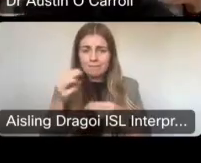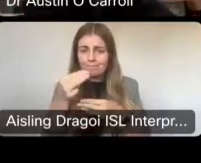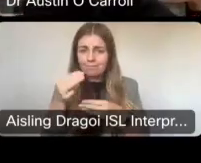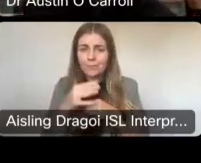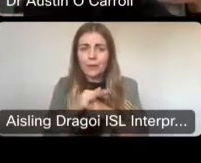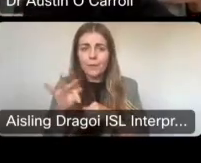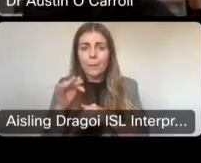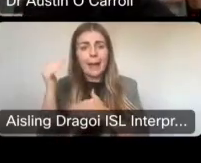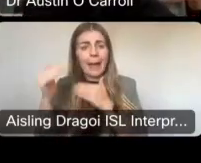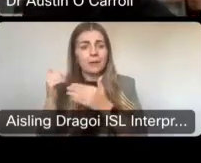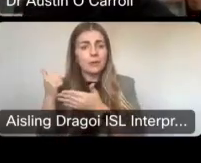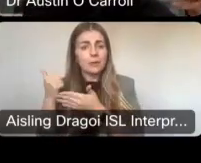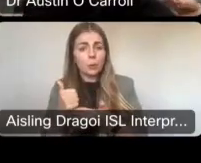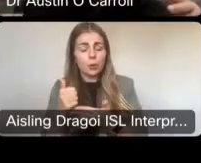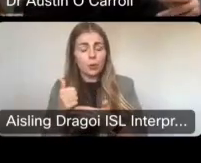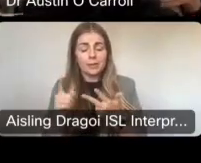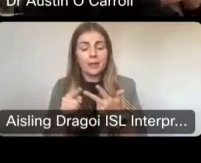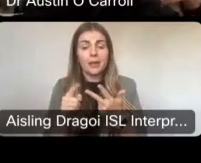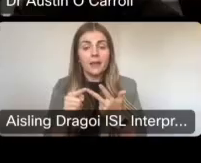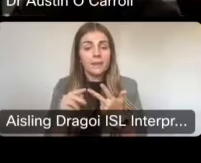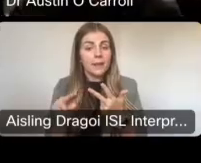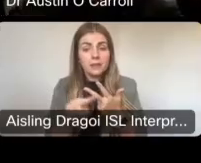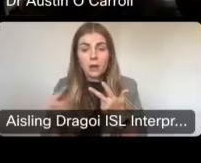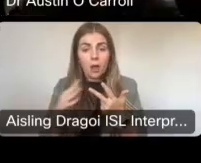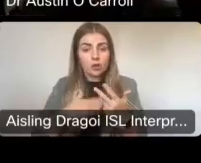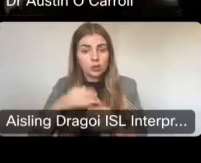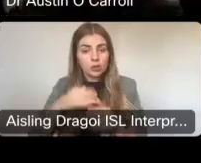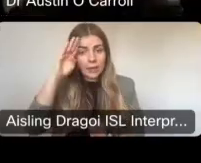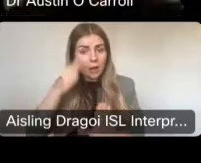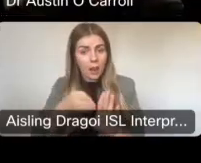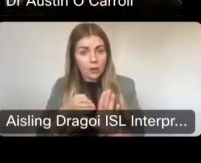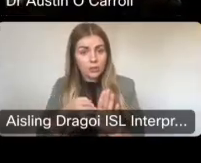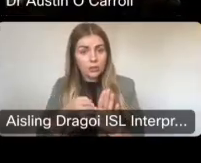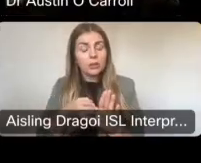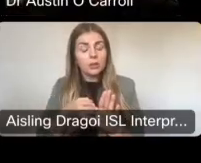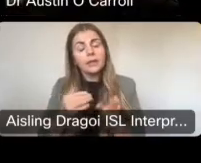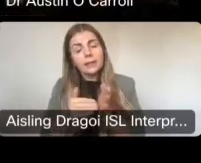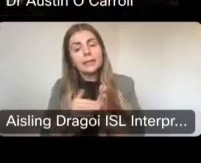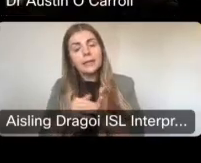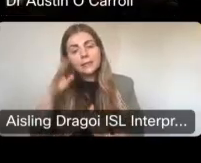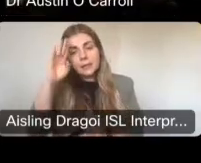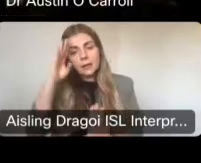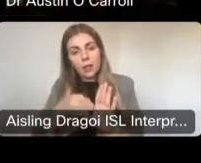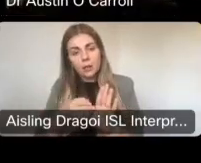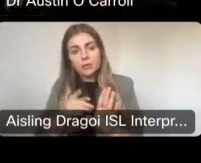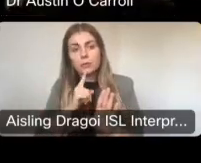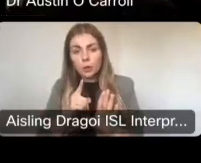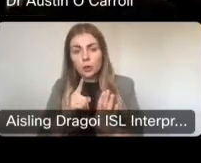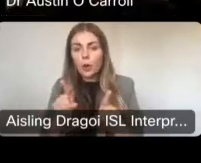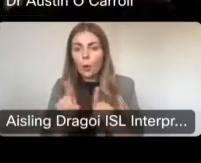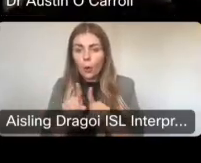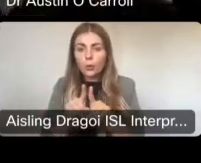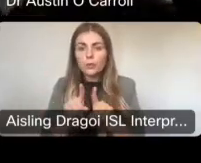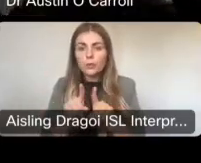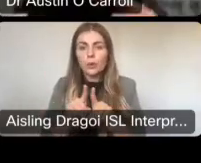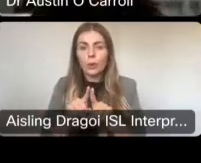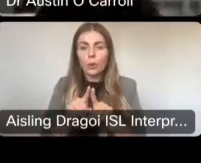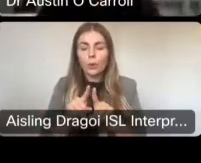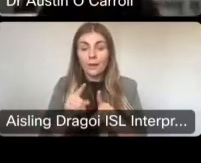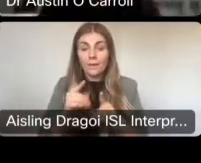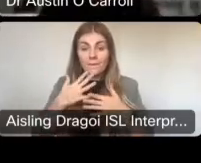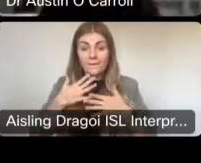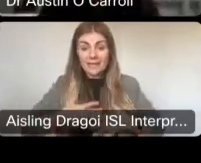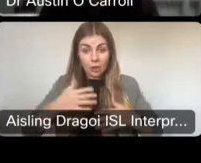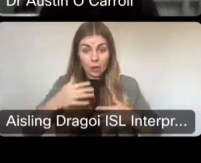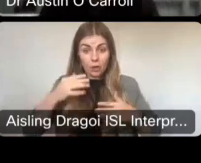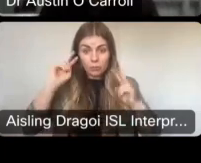isn't just a psychological thing. It's an actual, well, it is psychological, but it is actually physiological processes happening in the brain.